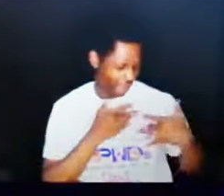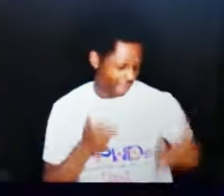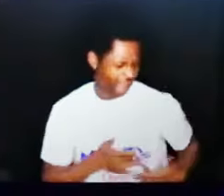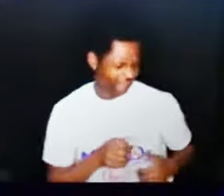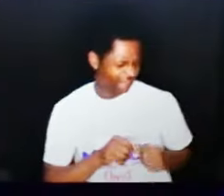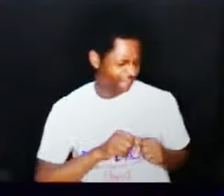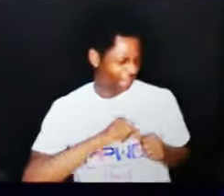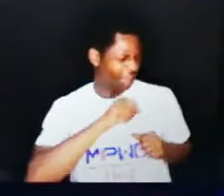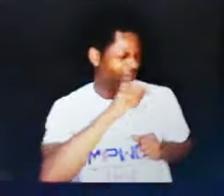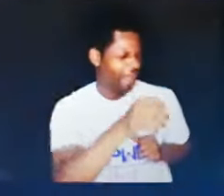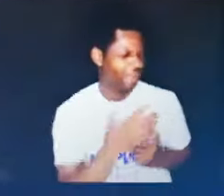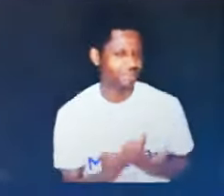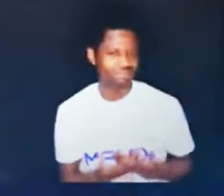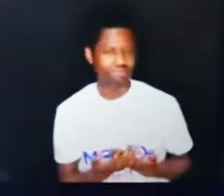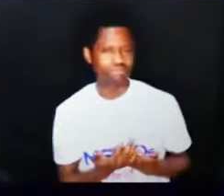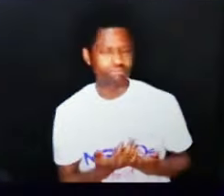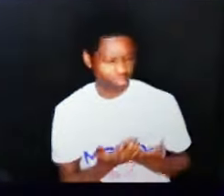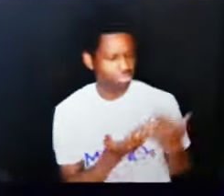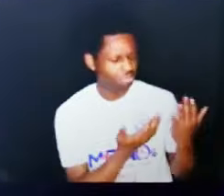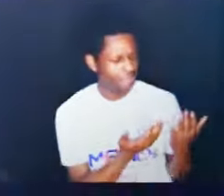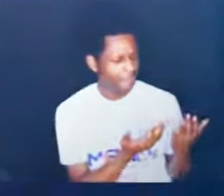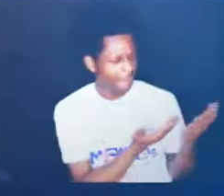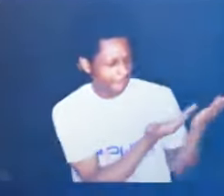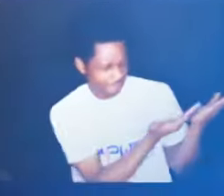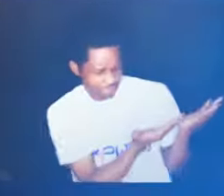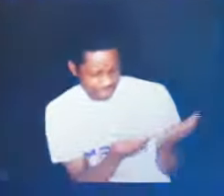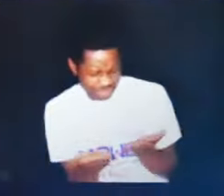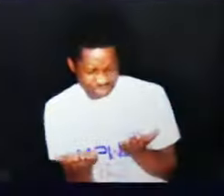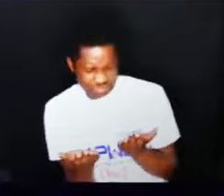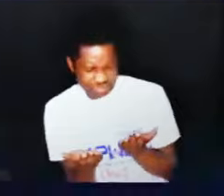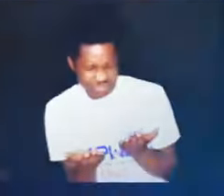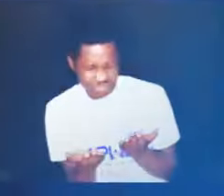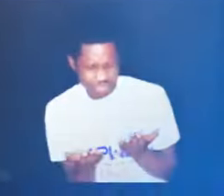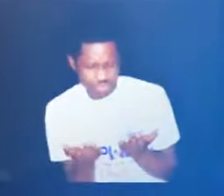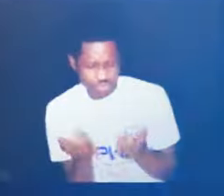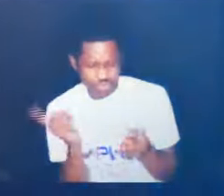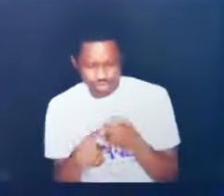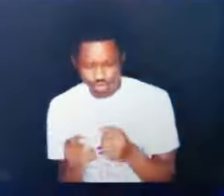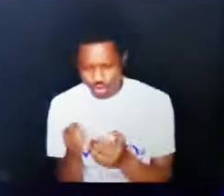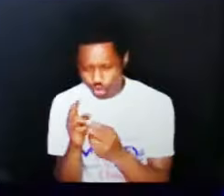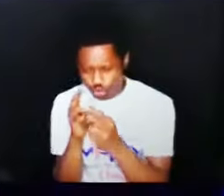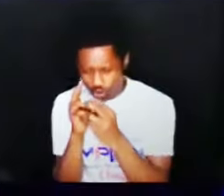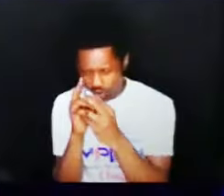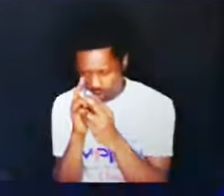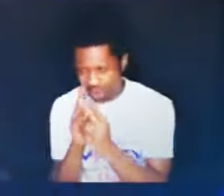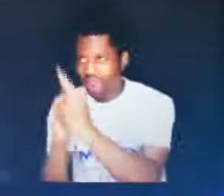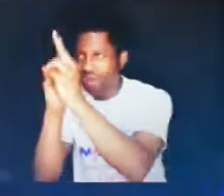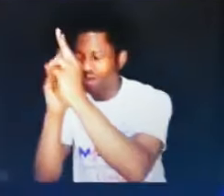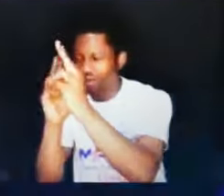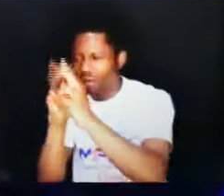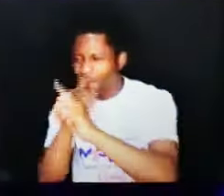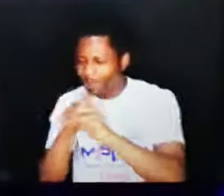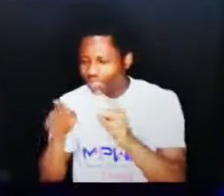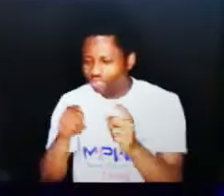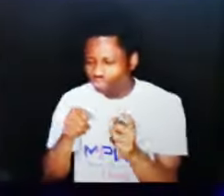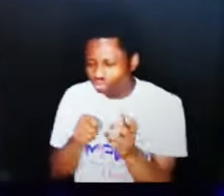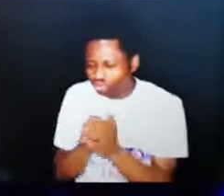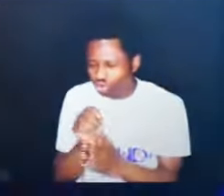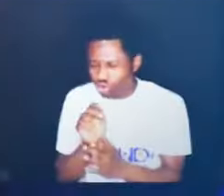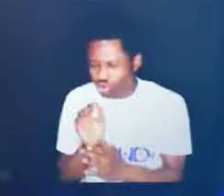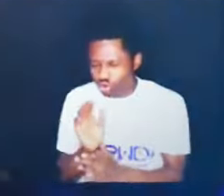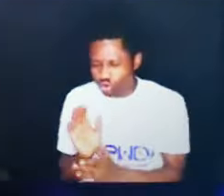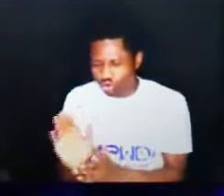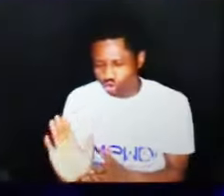something that God sees that this is an honor. They are coming to honor me. But the condition of their heart negates what